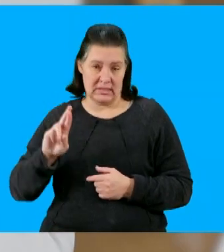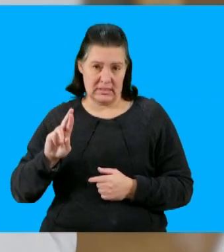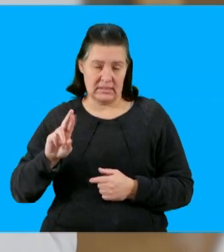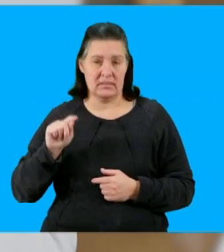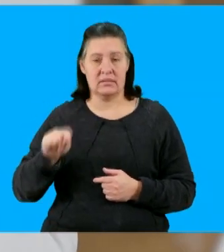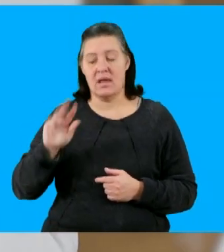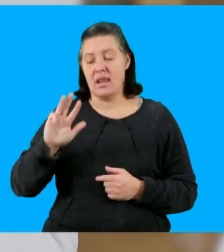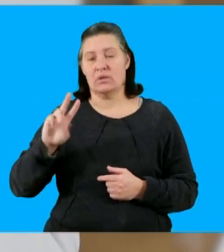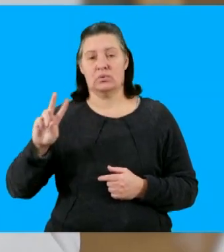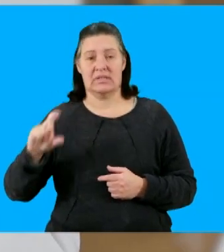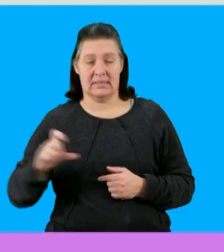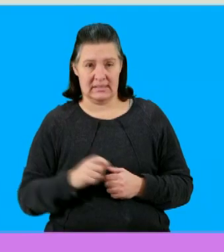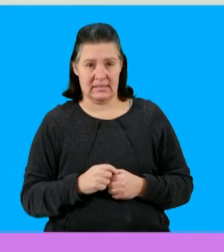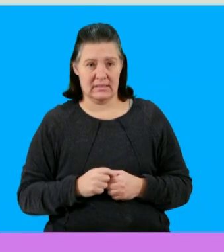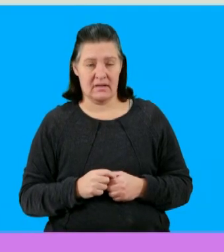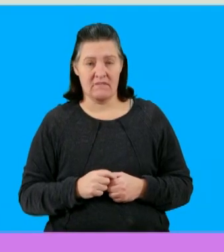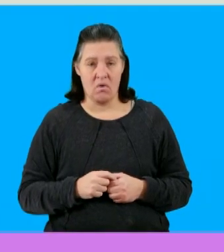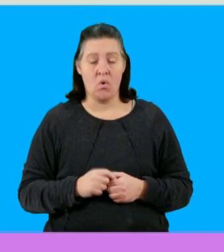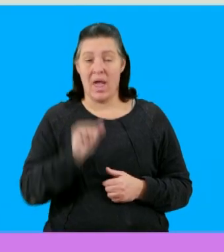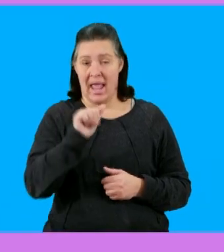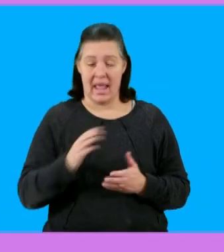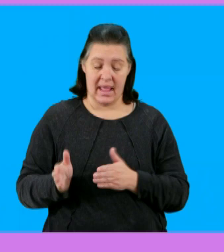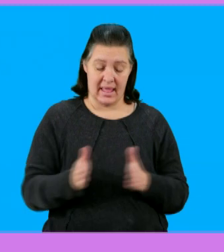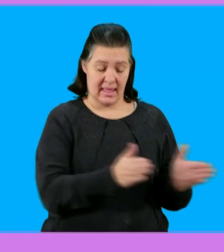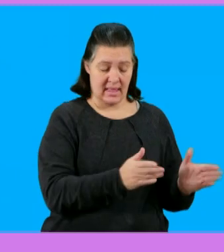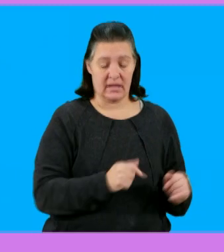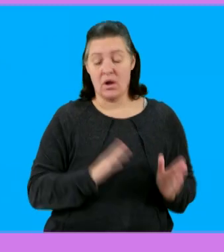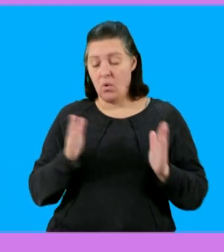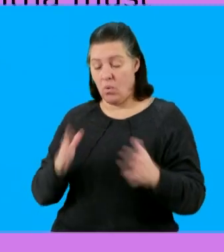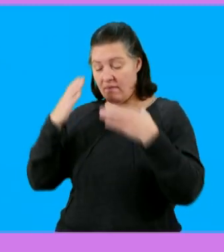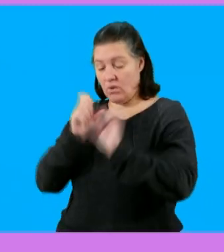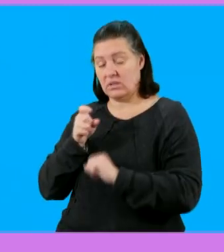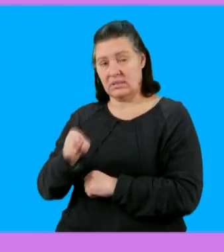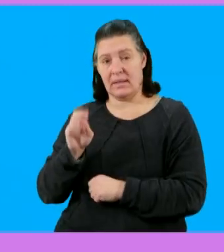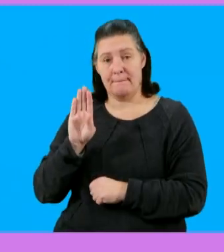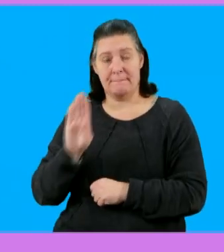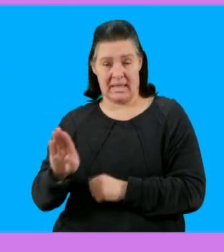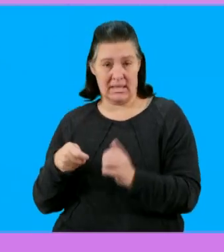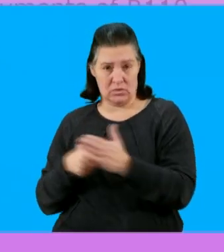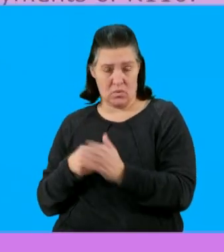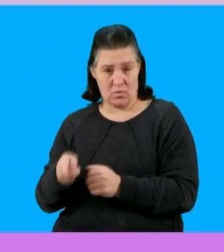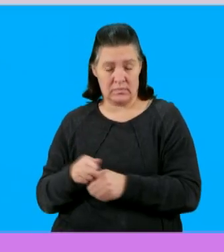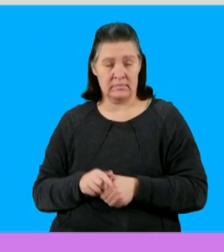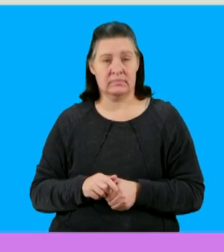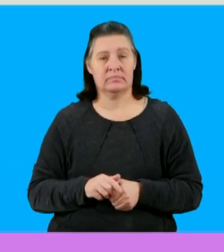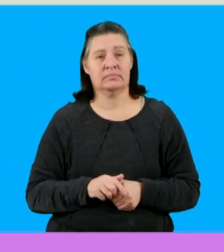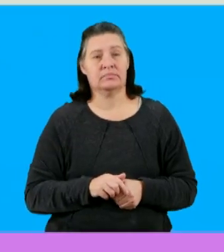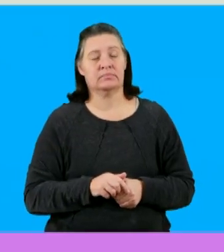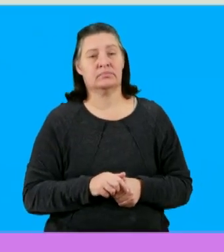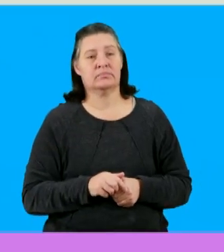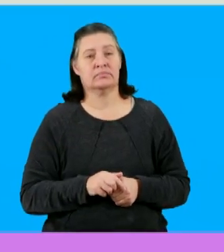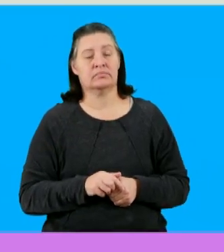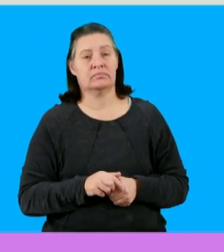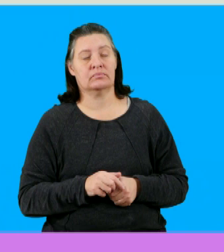2,229 Rand and 92 cents. So that is store A. Now let's look at what it will come to when we look